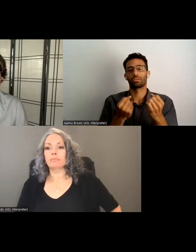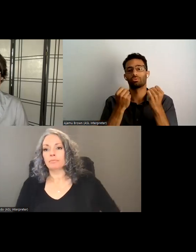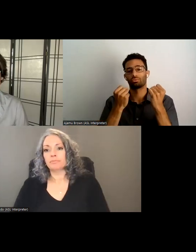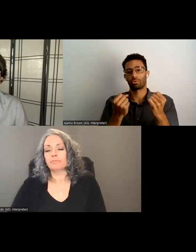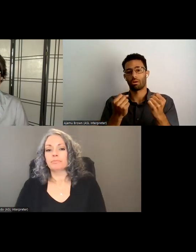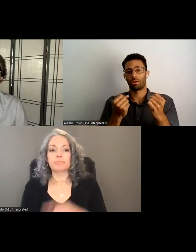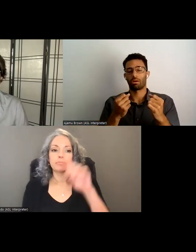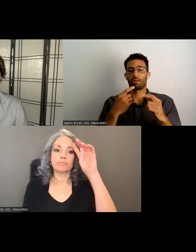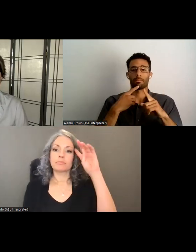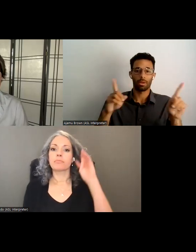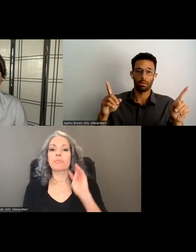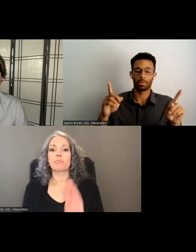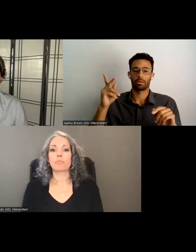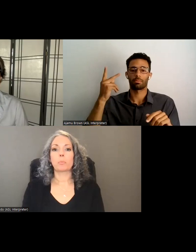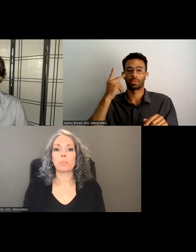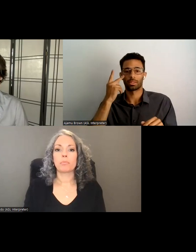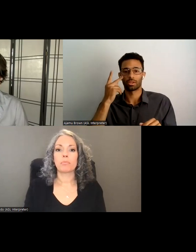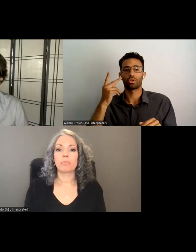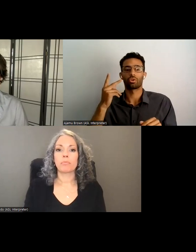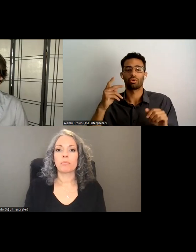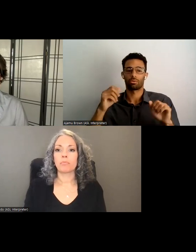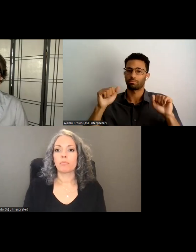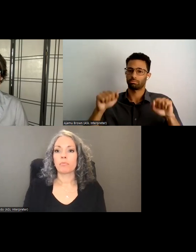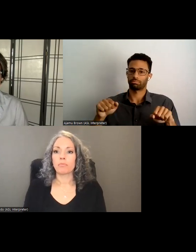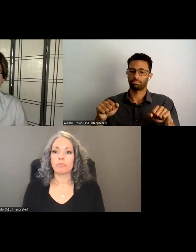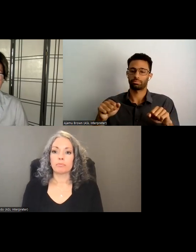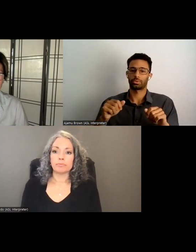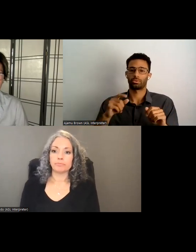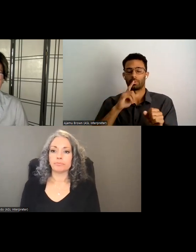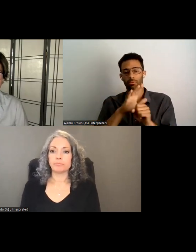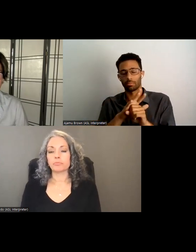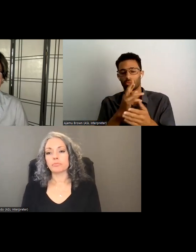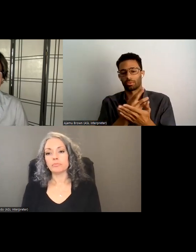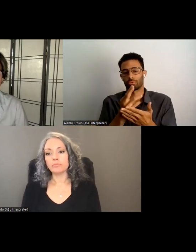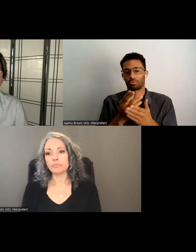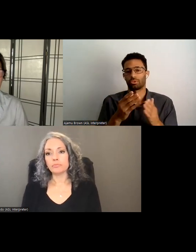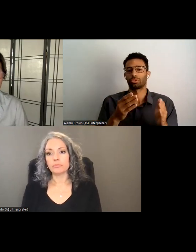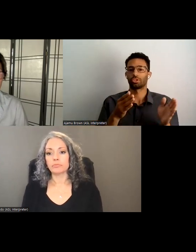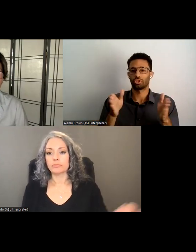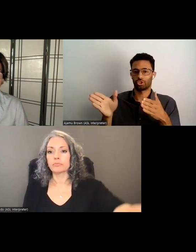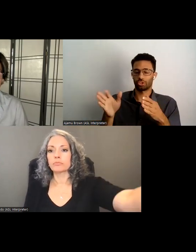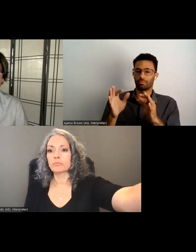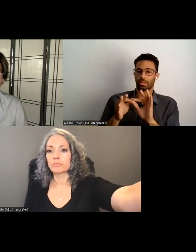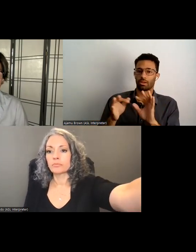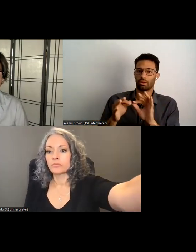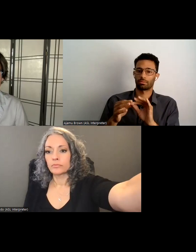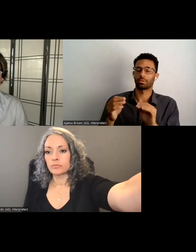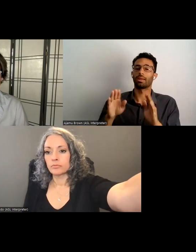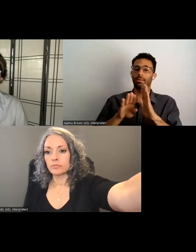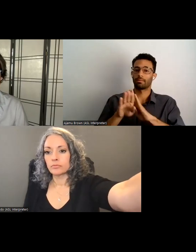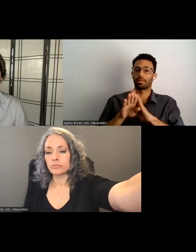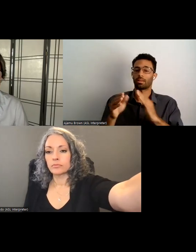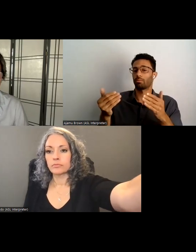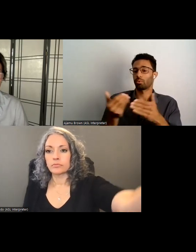and political will to prepare, commit resources, shift narratives, develop new care and service